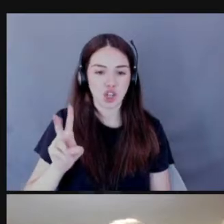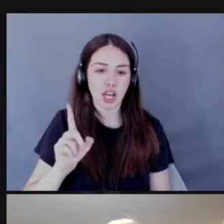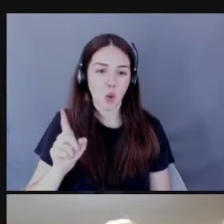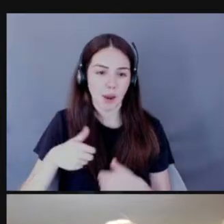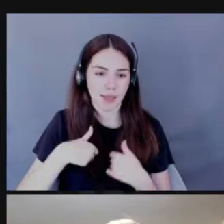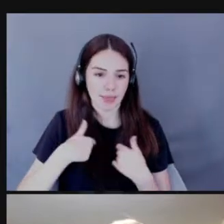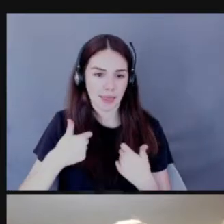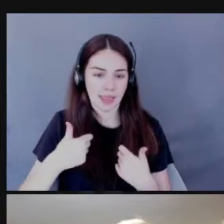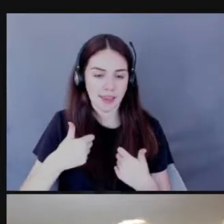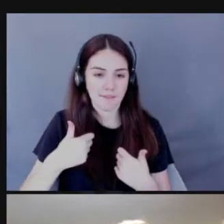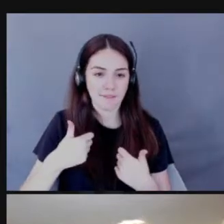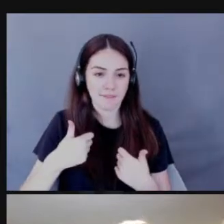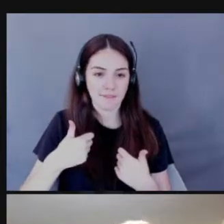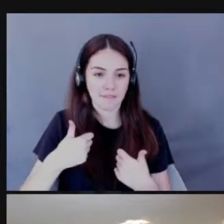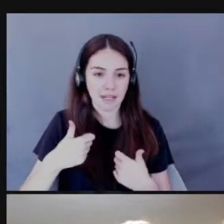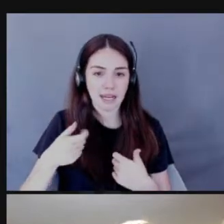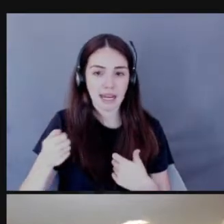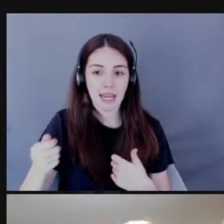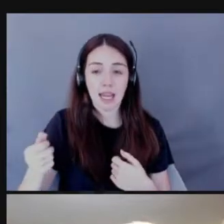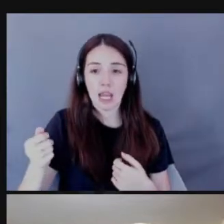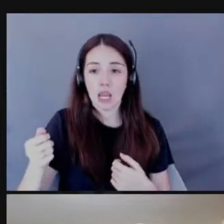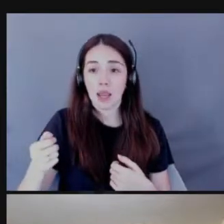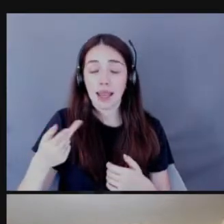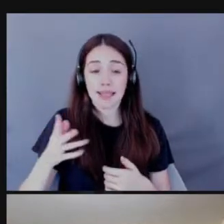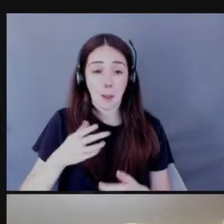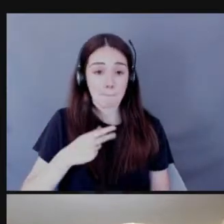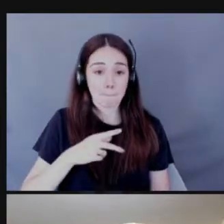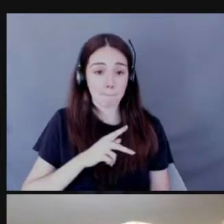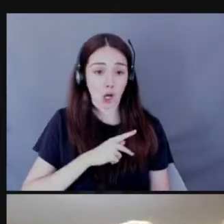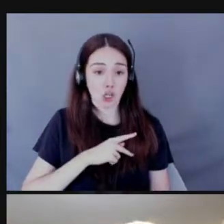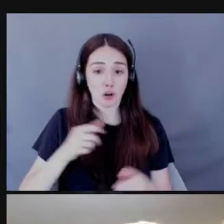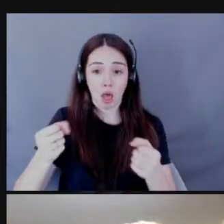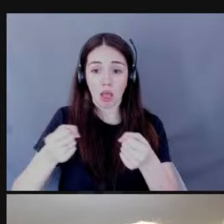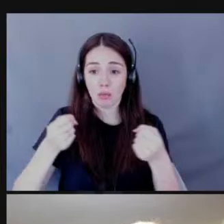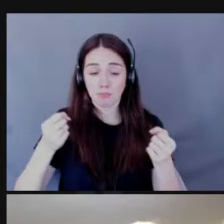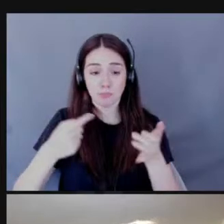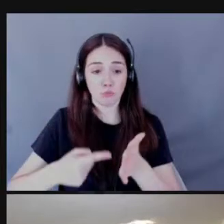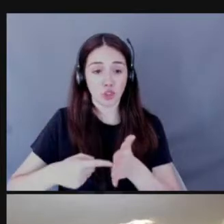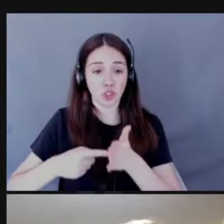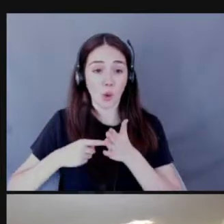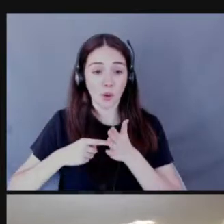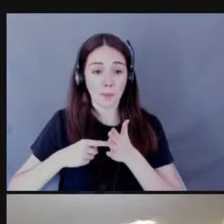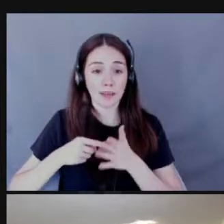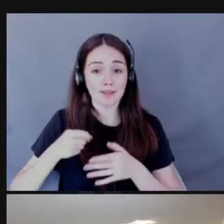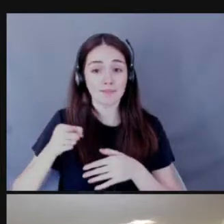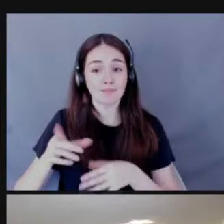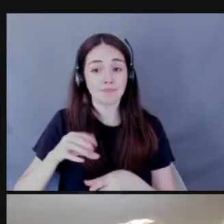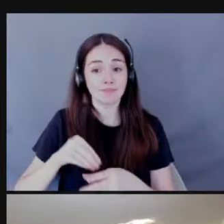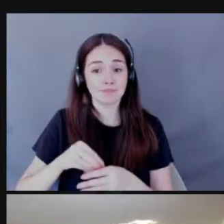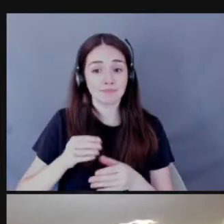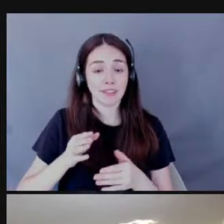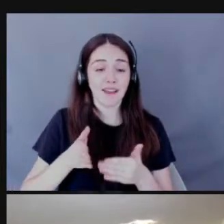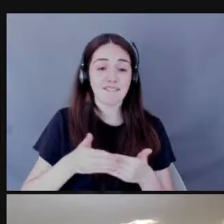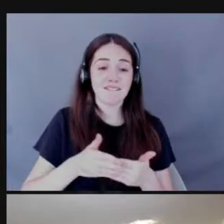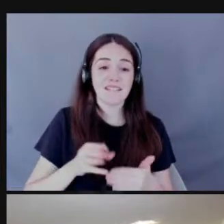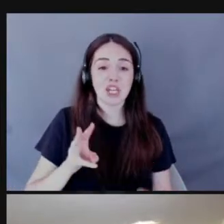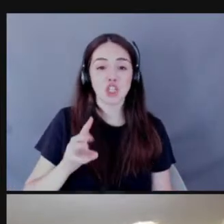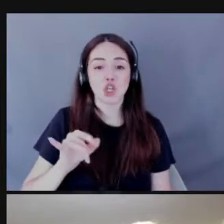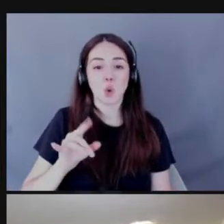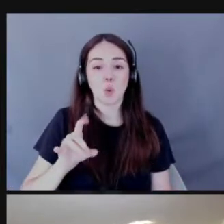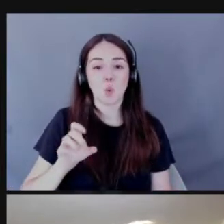and opened up his massive personal archive to me. Glenn had been in the Fish and Wildlife Service for a long, long